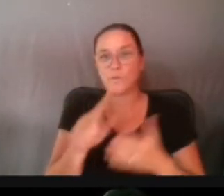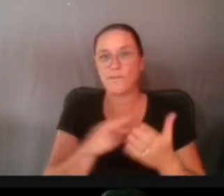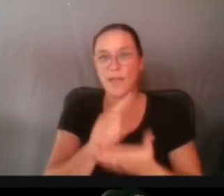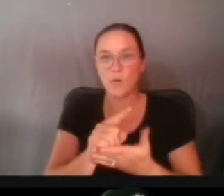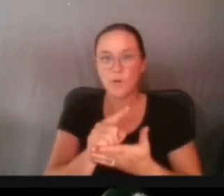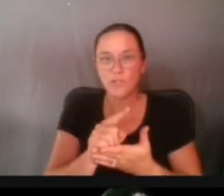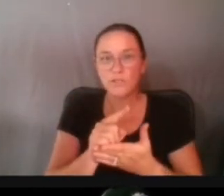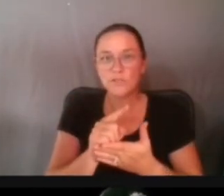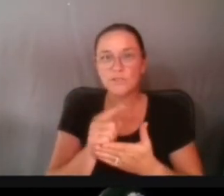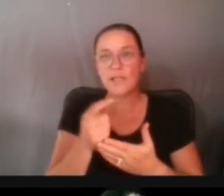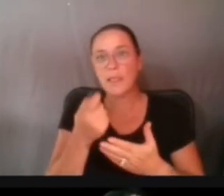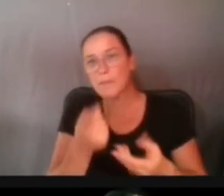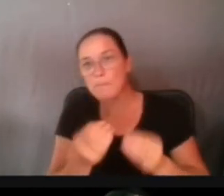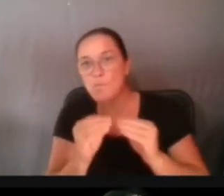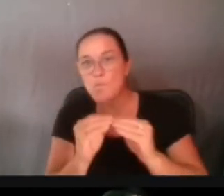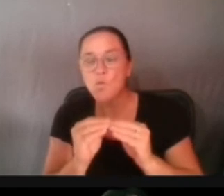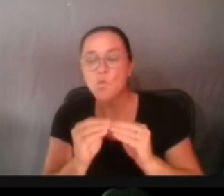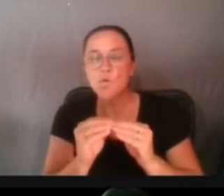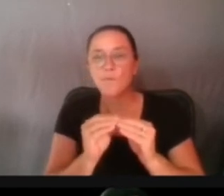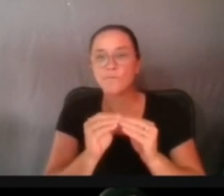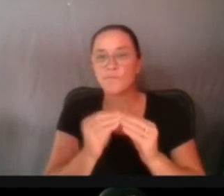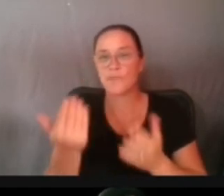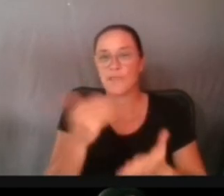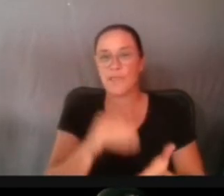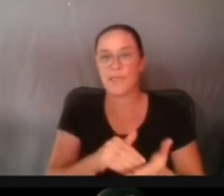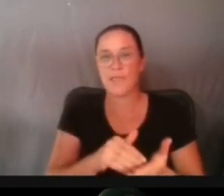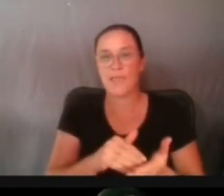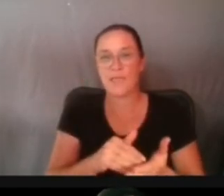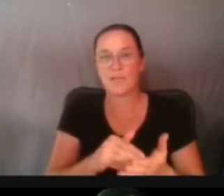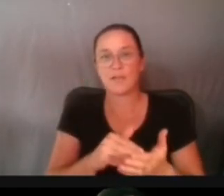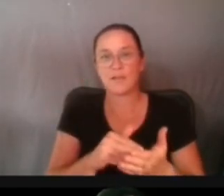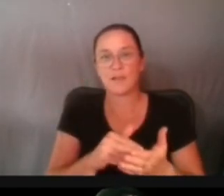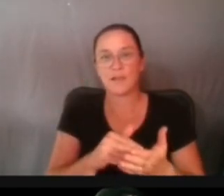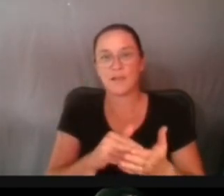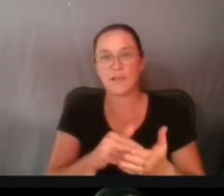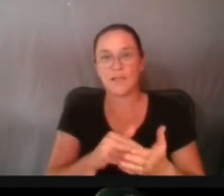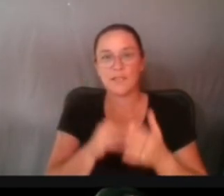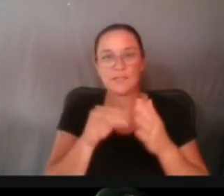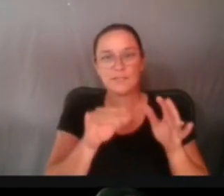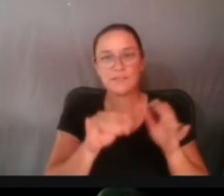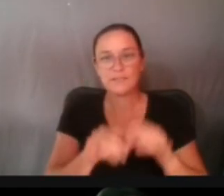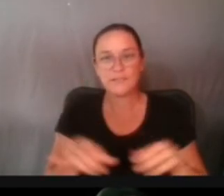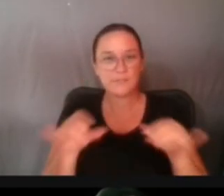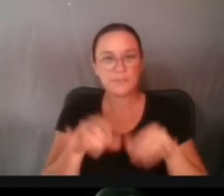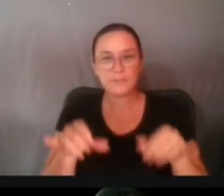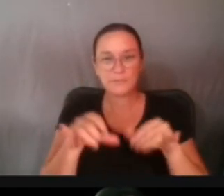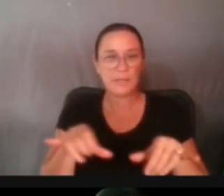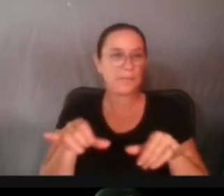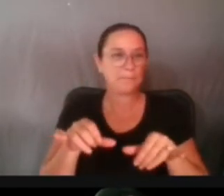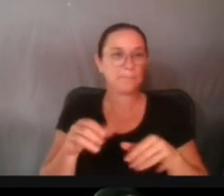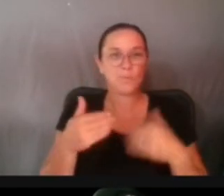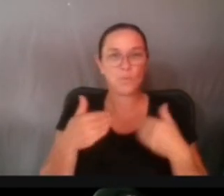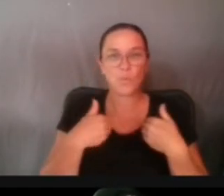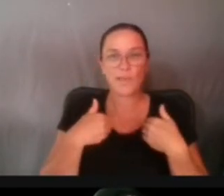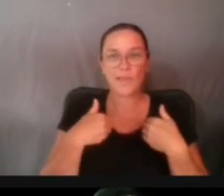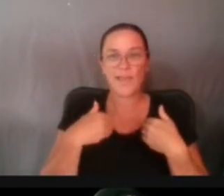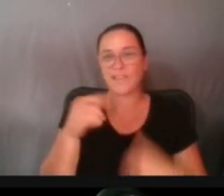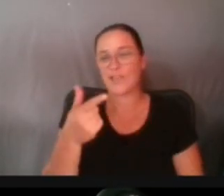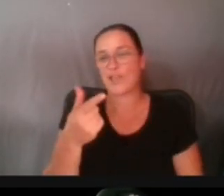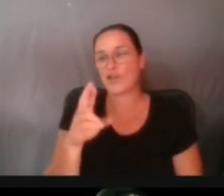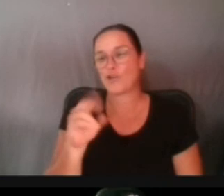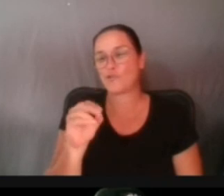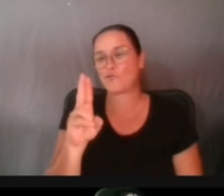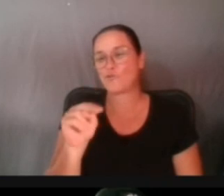over. And again, very characteristic of the previous lava flows. It feels like we're kind of in Groundhog